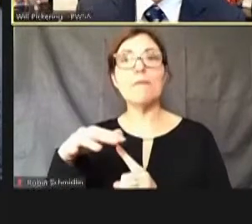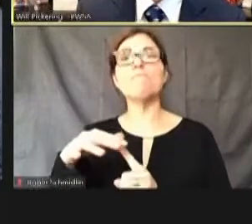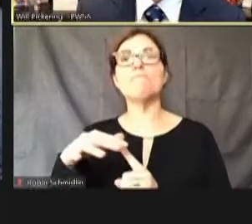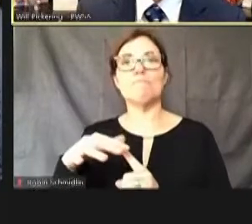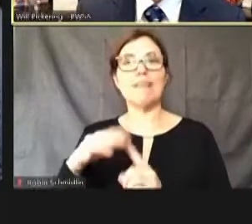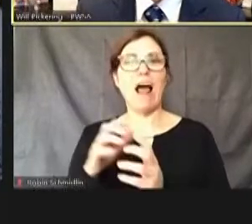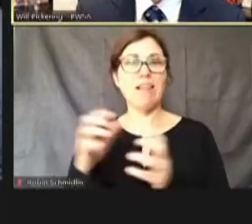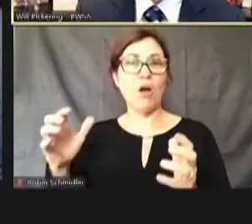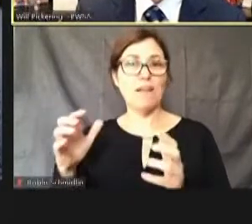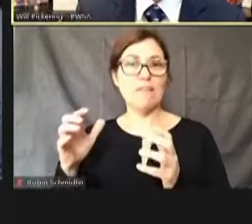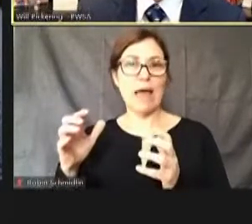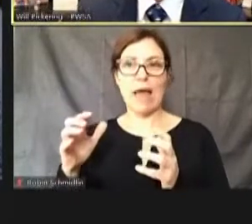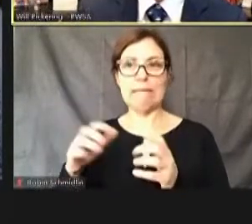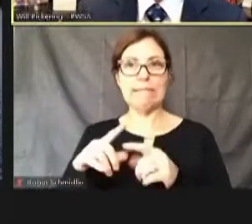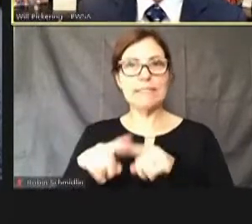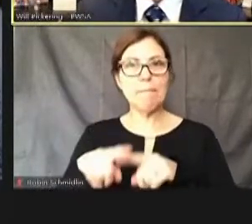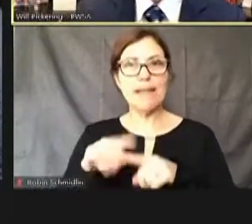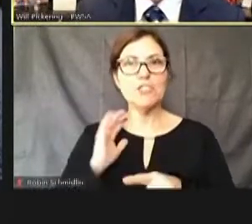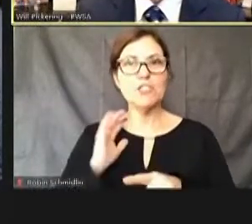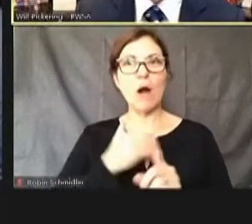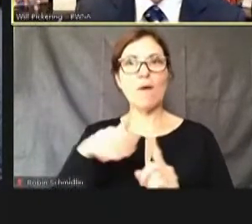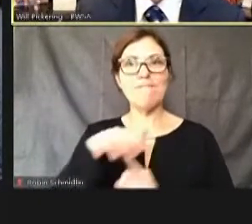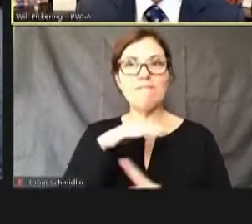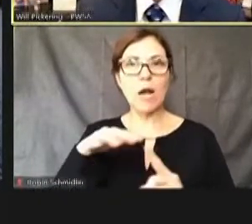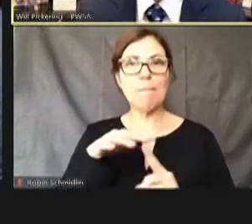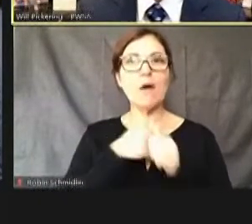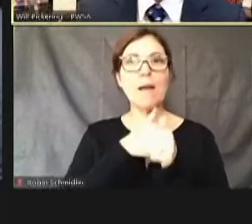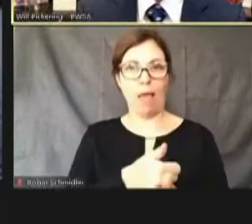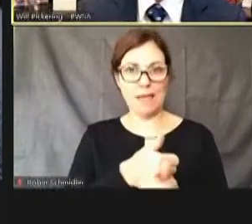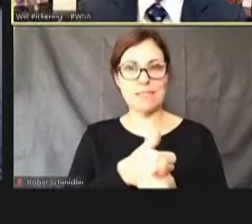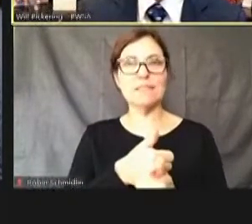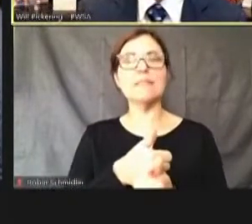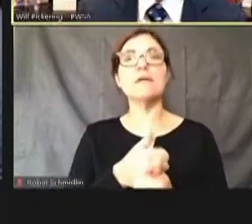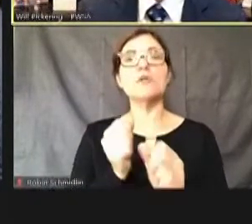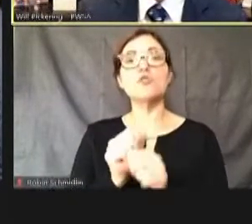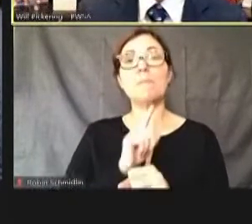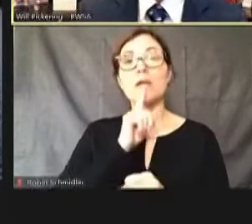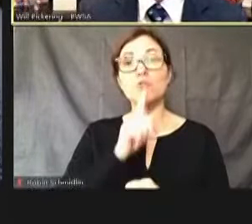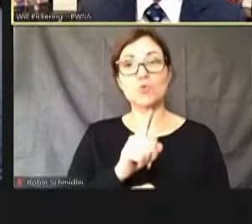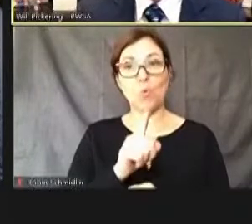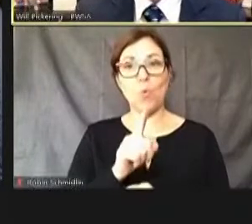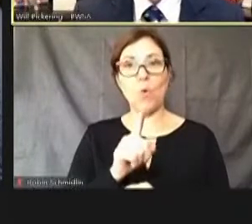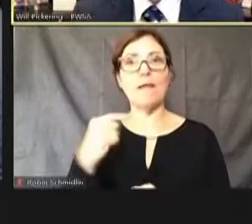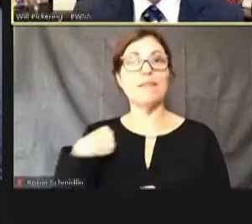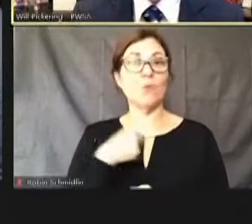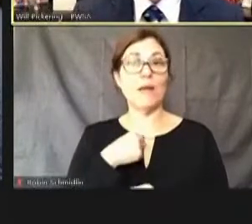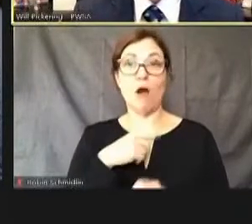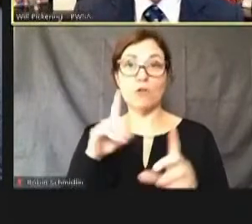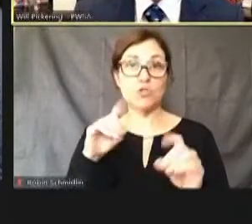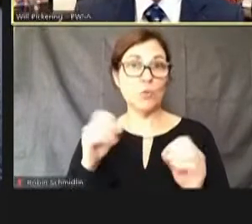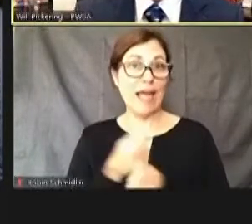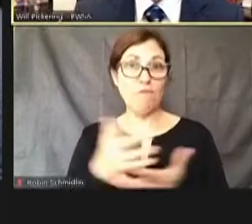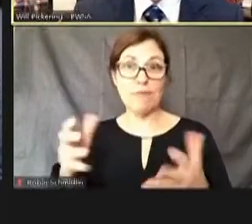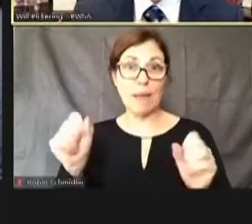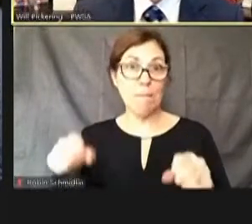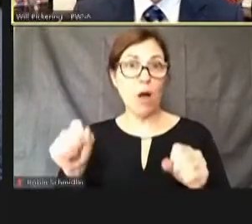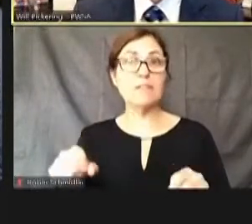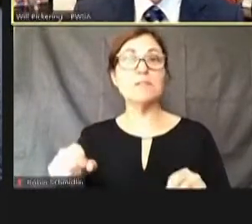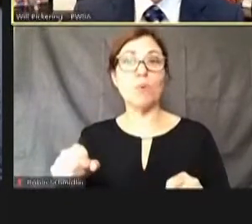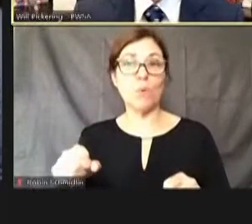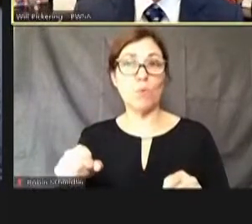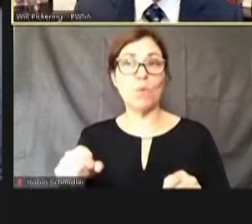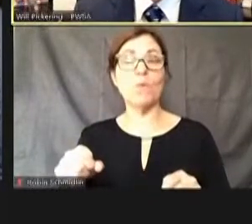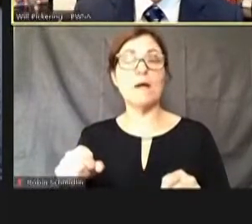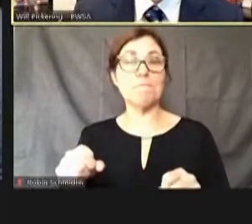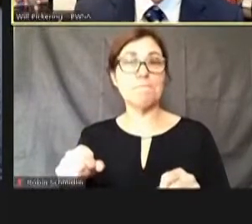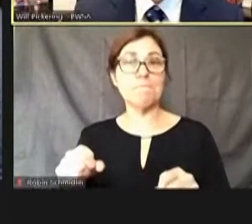on our environmental compliance and making sure that we are doing everything that we can to